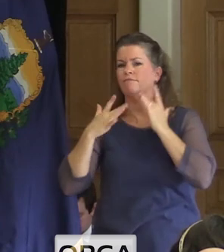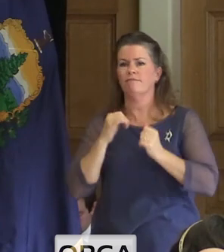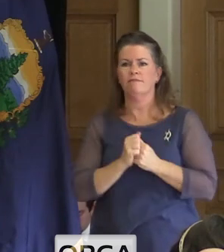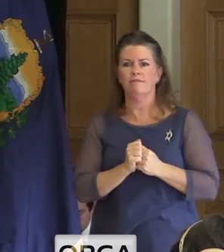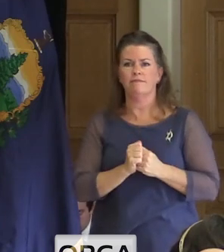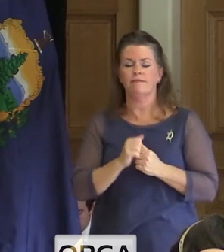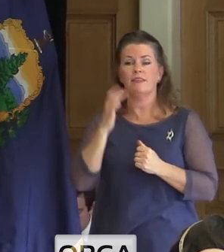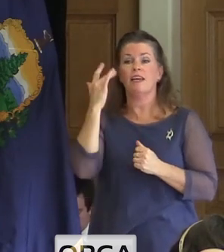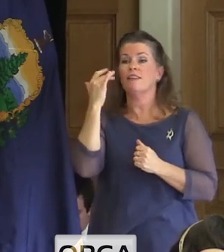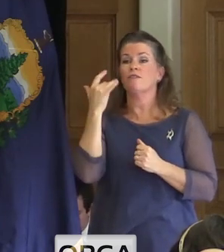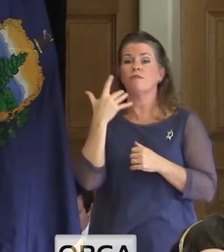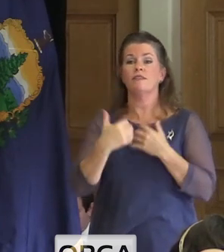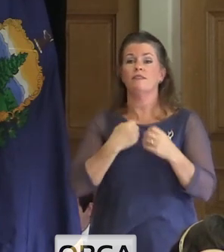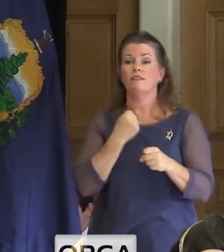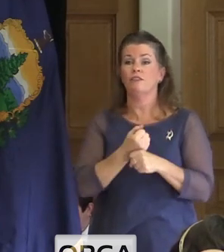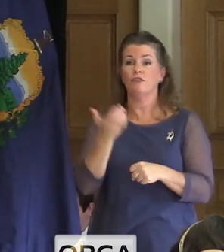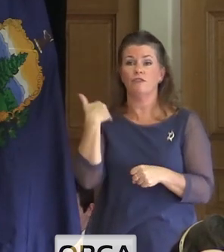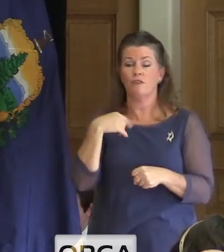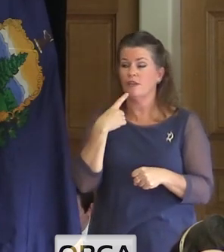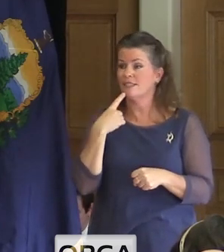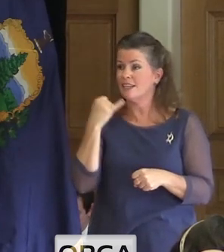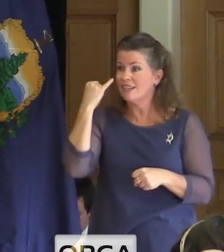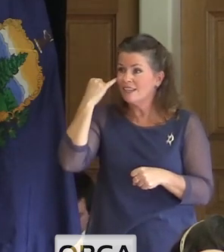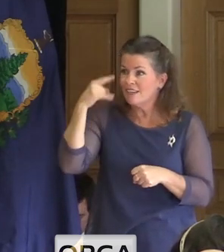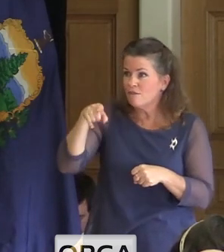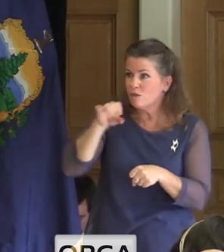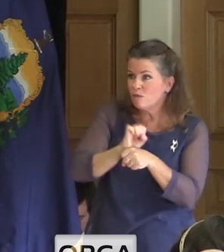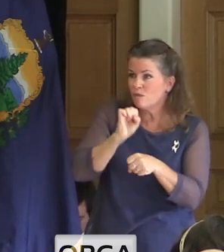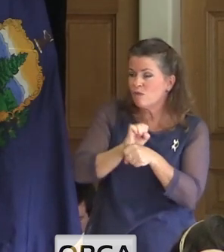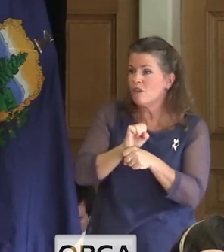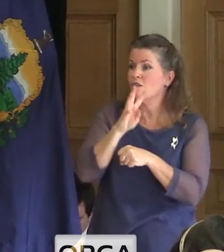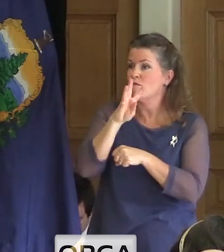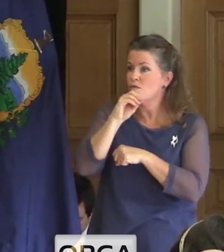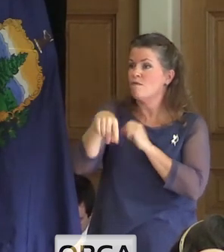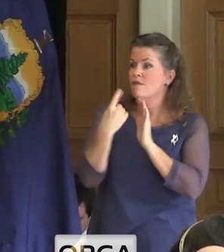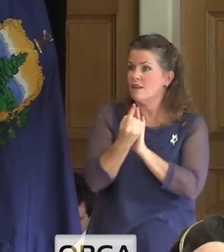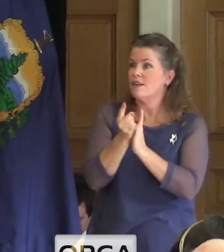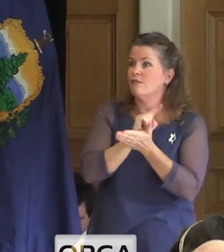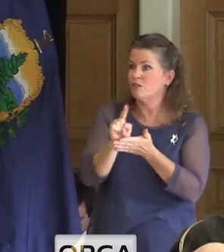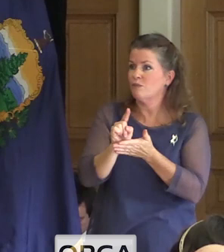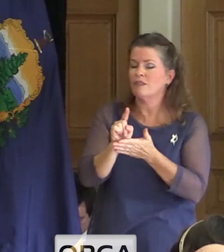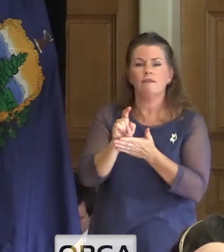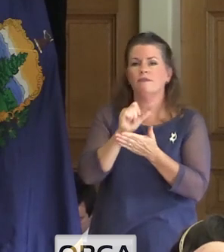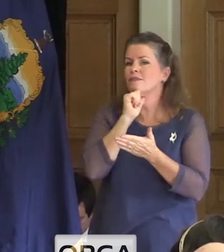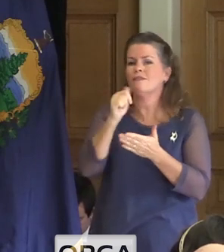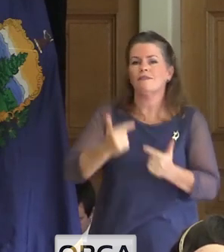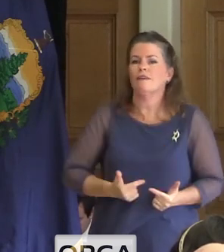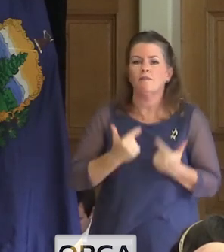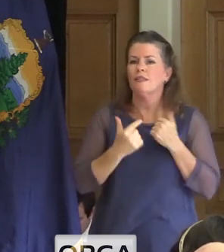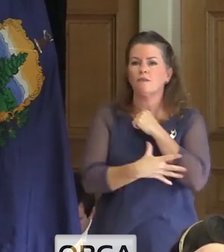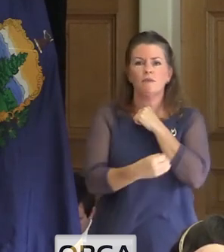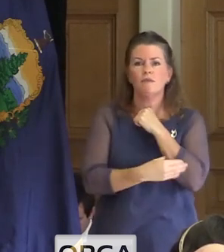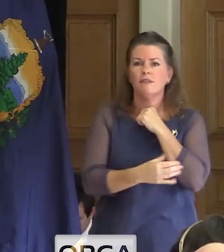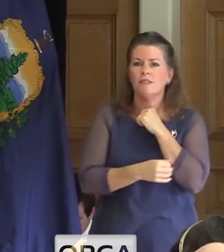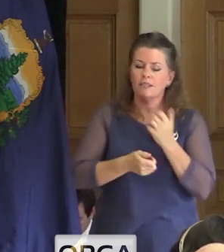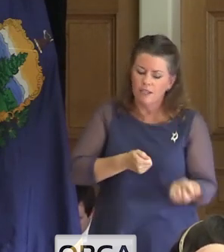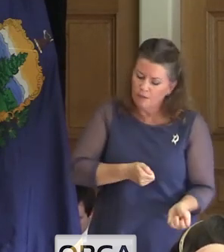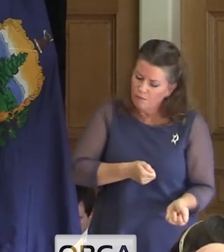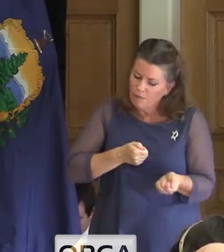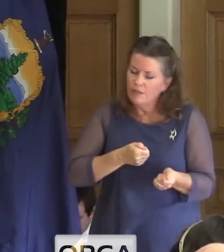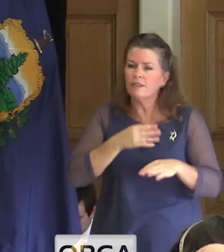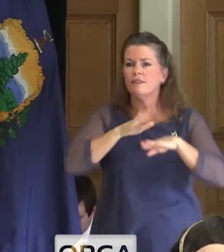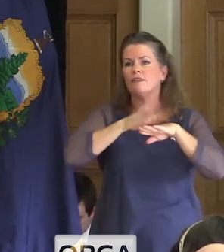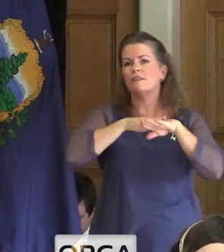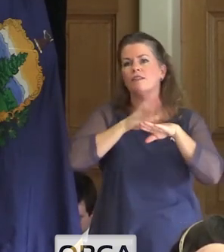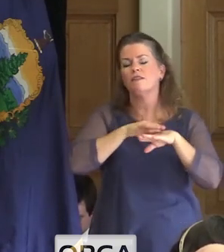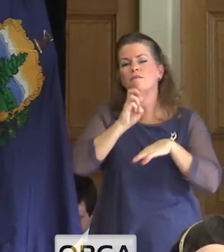ago, I said that in America, if you work 40 hours a week, you should not be living in poverty. Raise that minimum wage to at